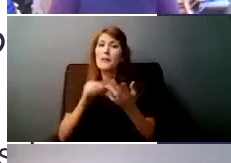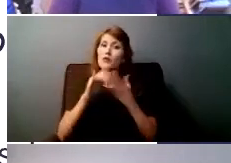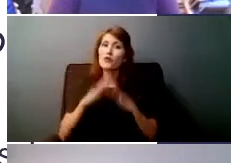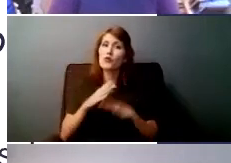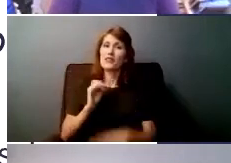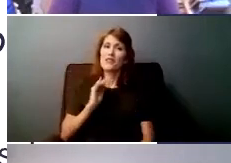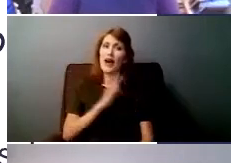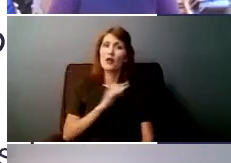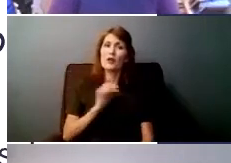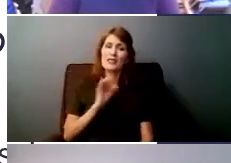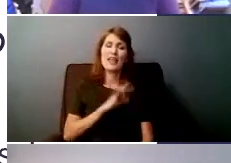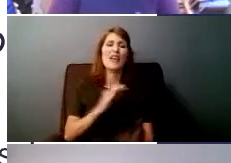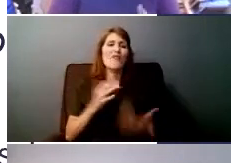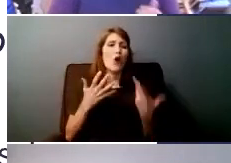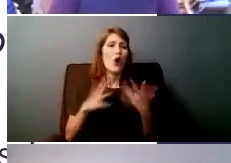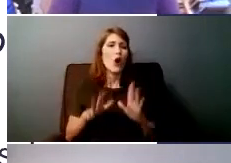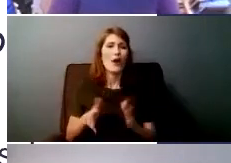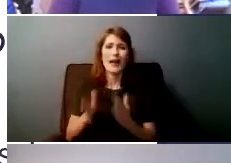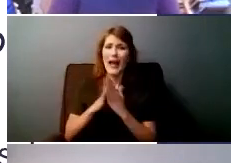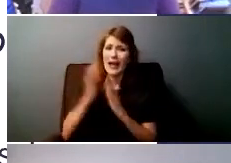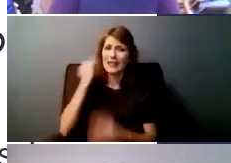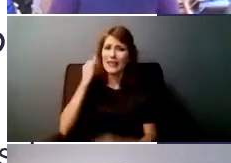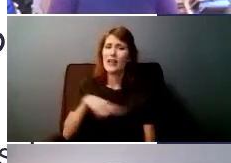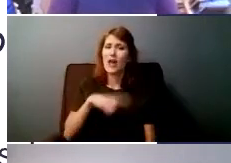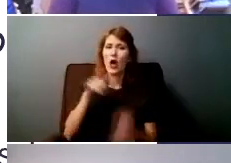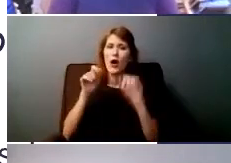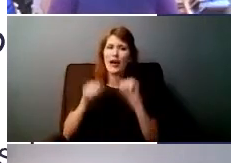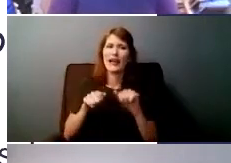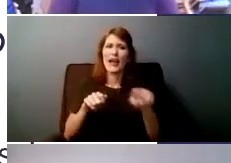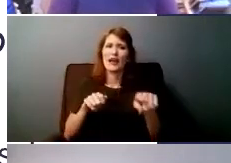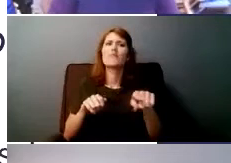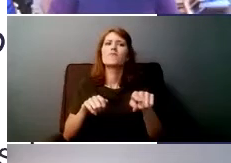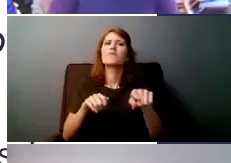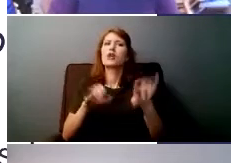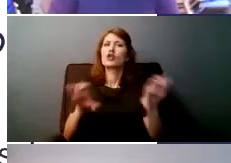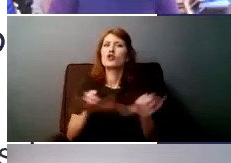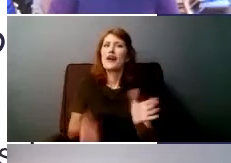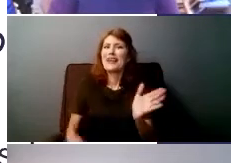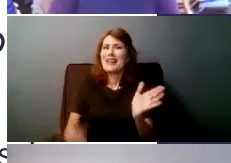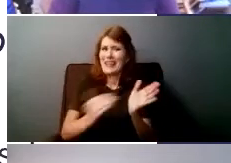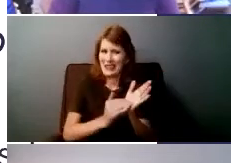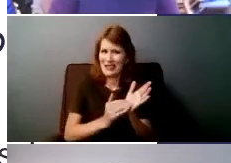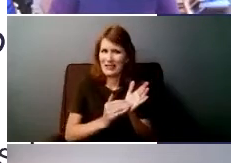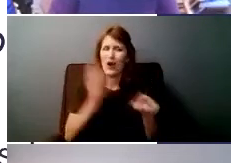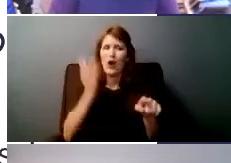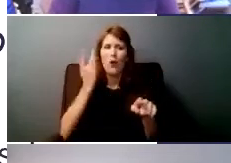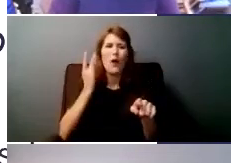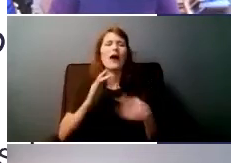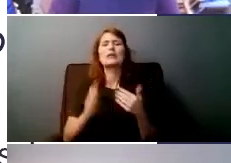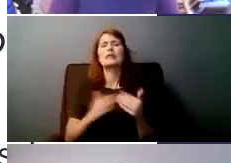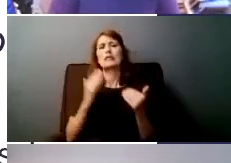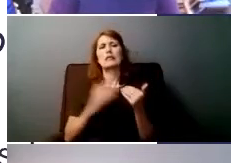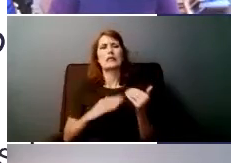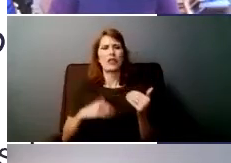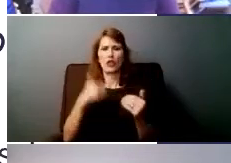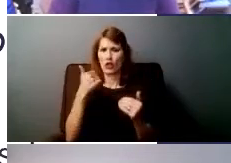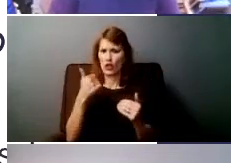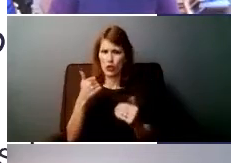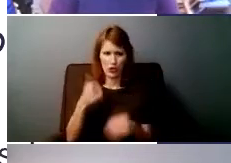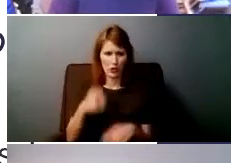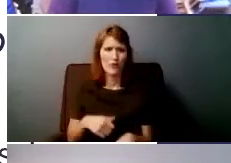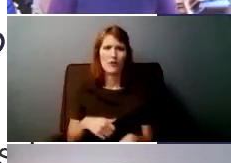staff are already asking if they can repeat this, just because it makes it so much easier a workload on the